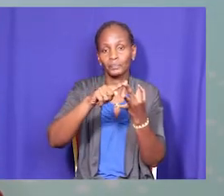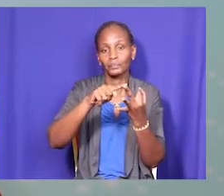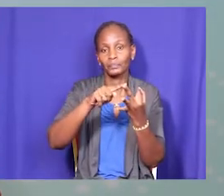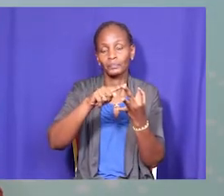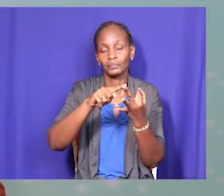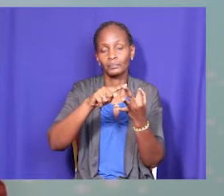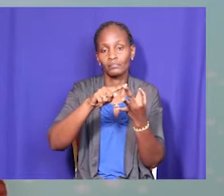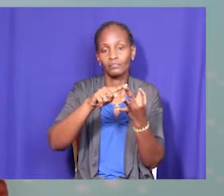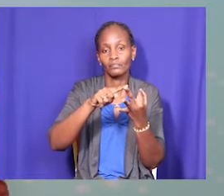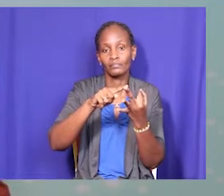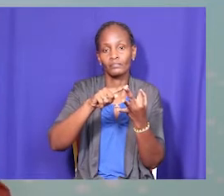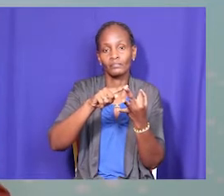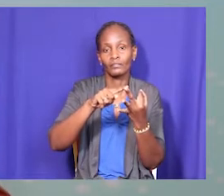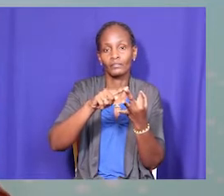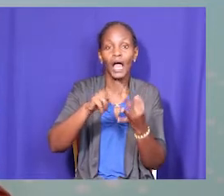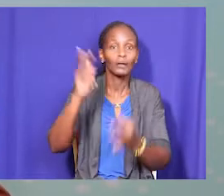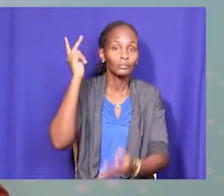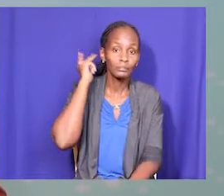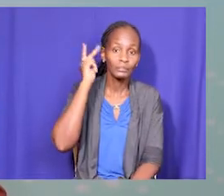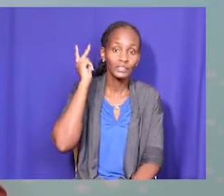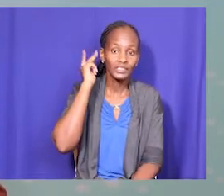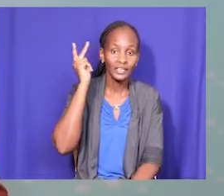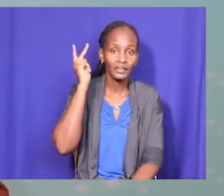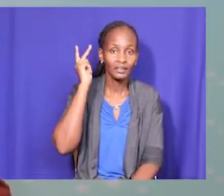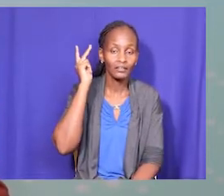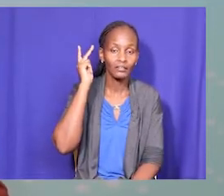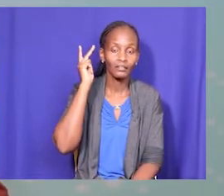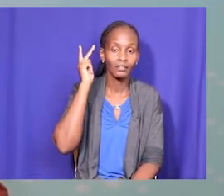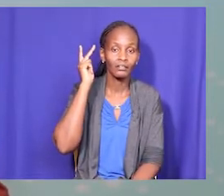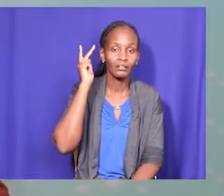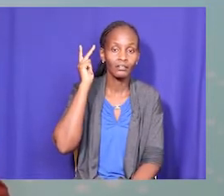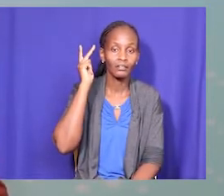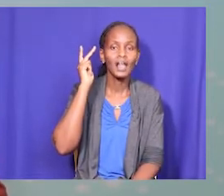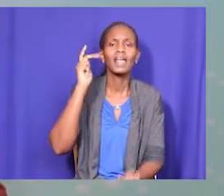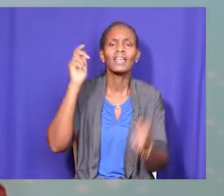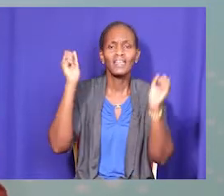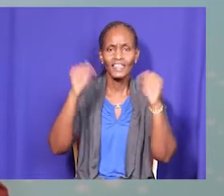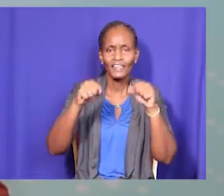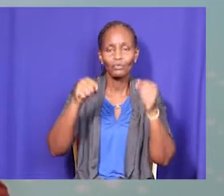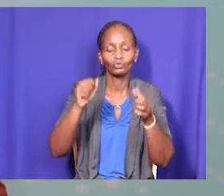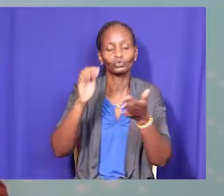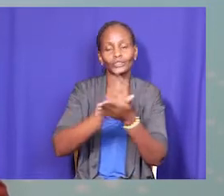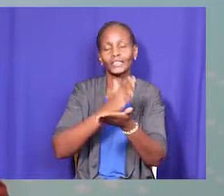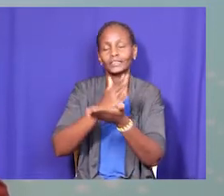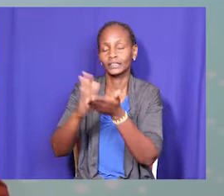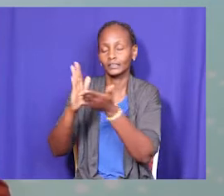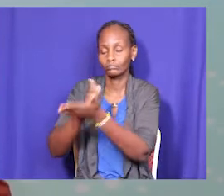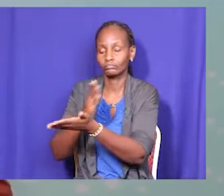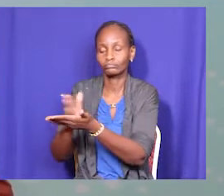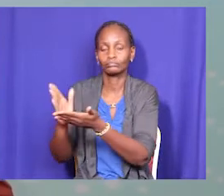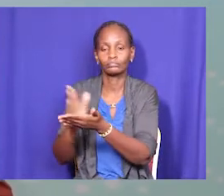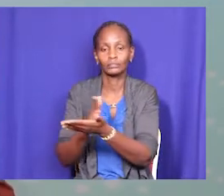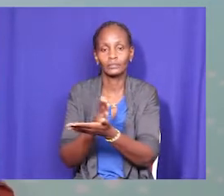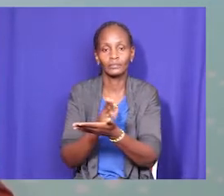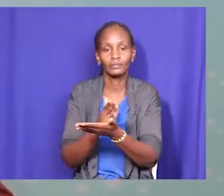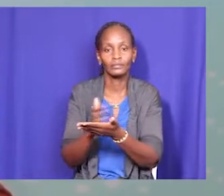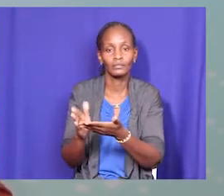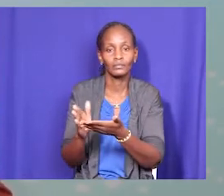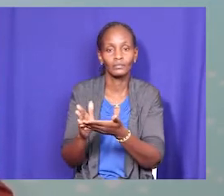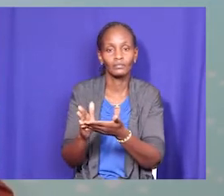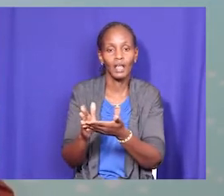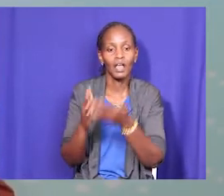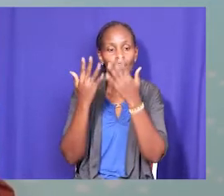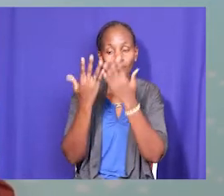saw was that Peter was able to share his